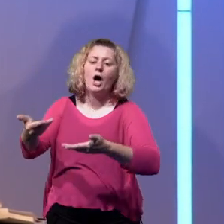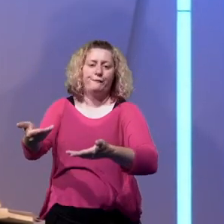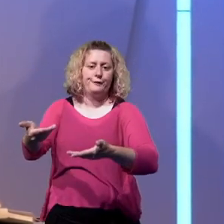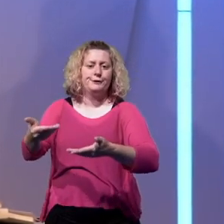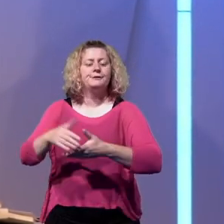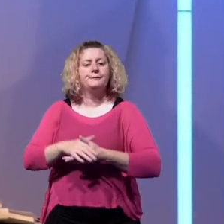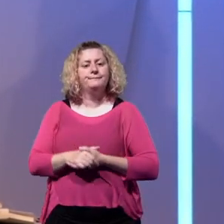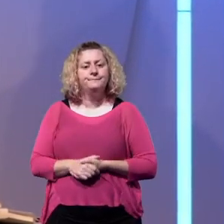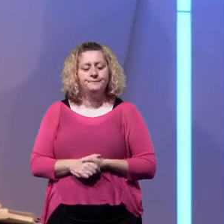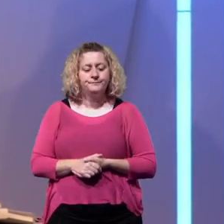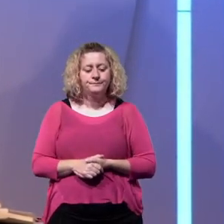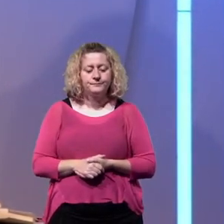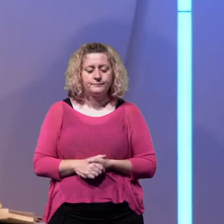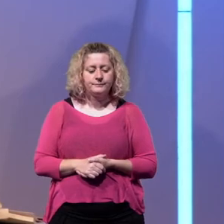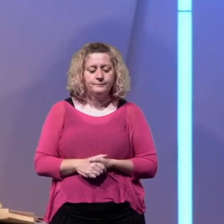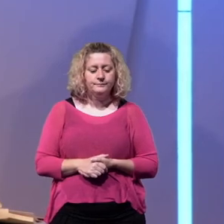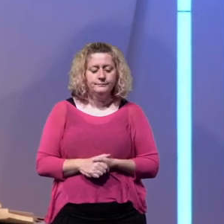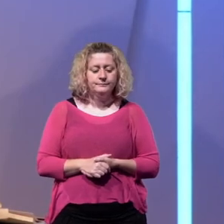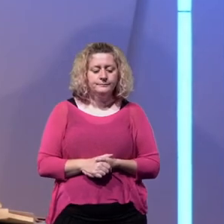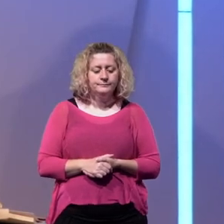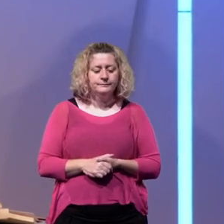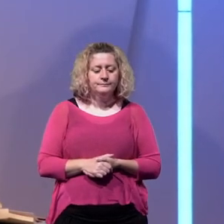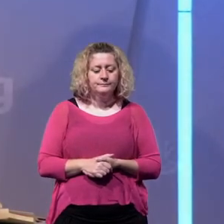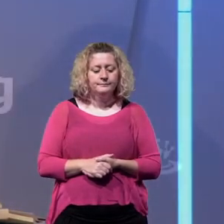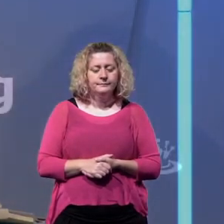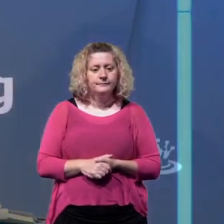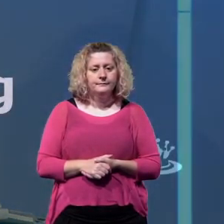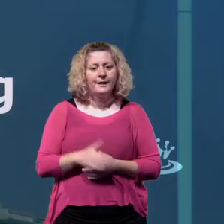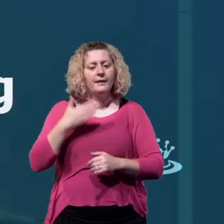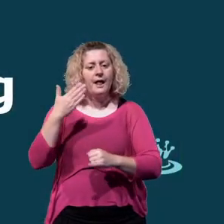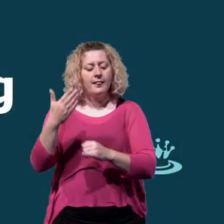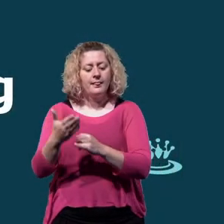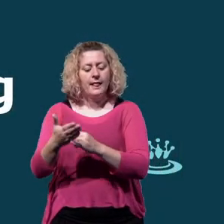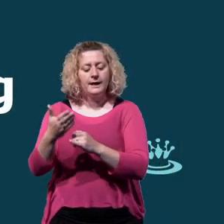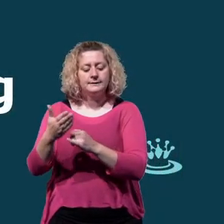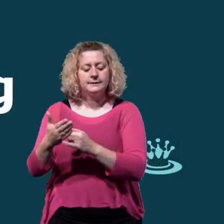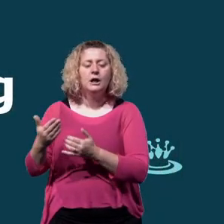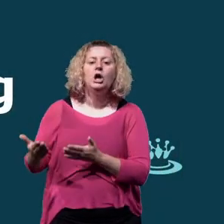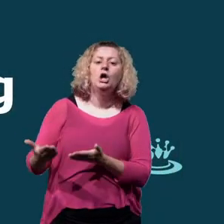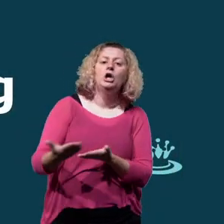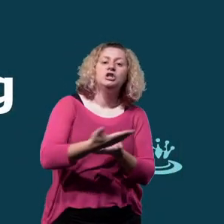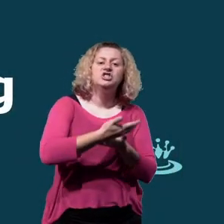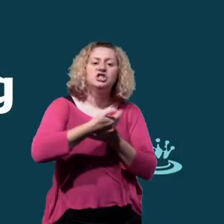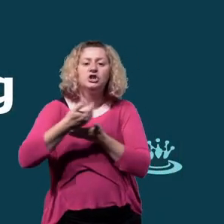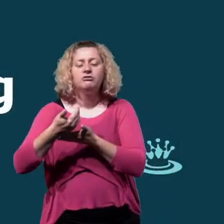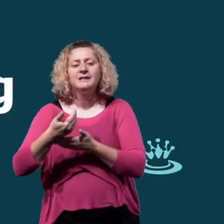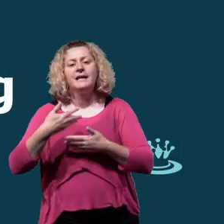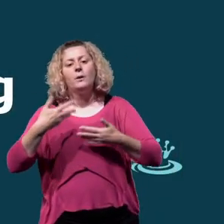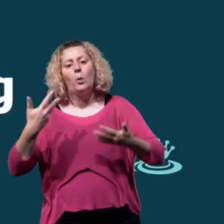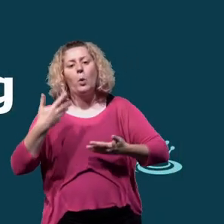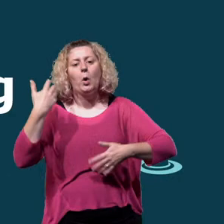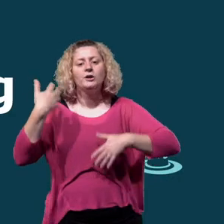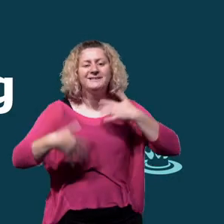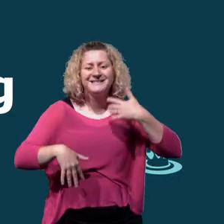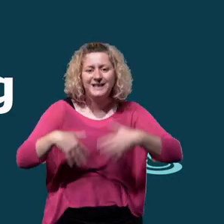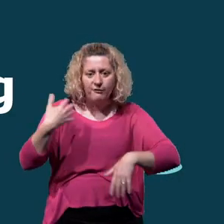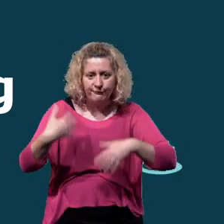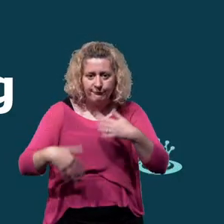Well, let's close. The last, of course, is security or suffering. You see, James and John didn't just want thrones,